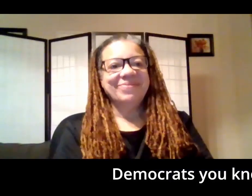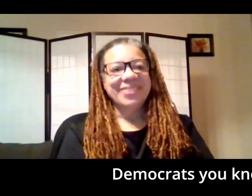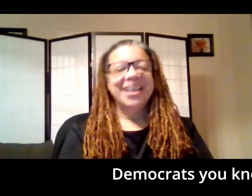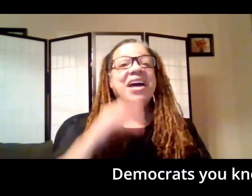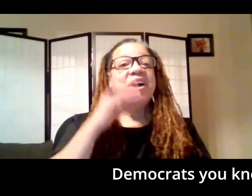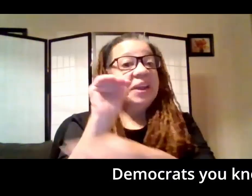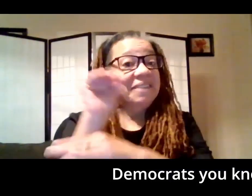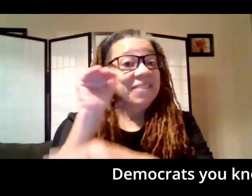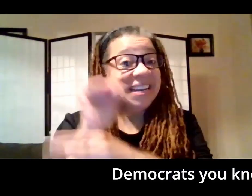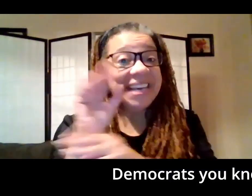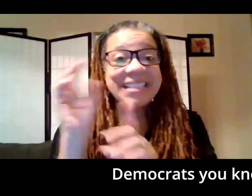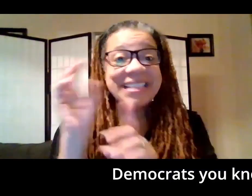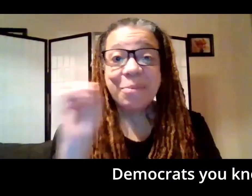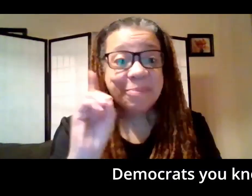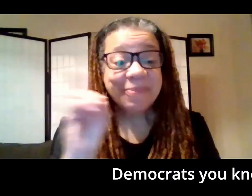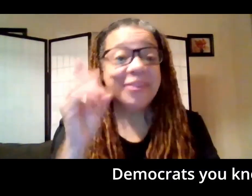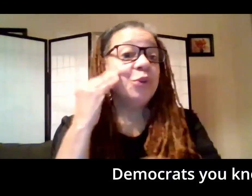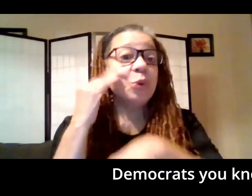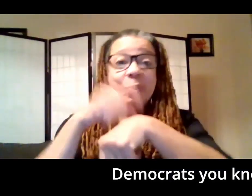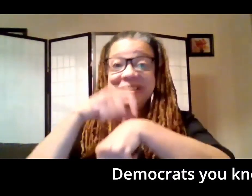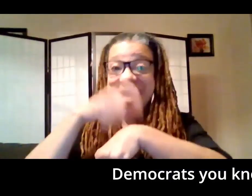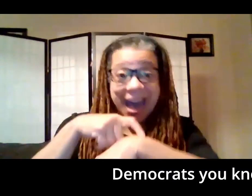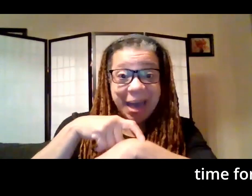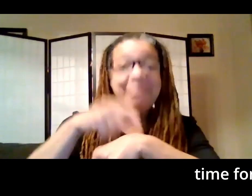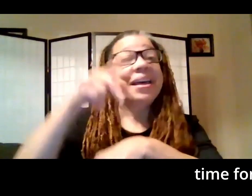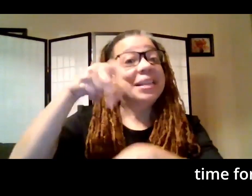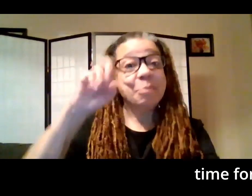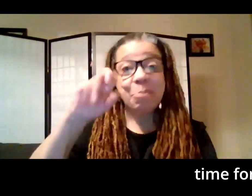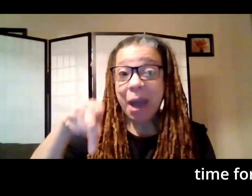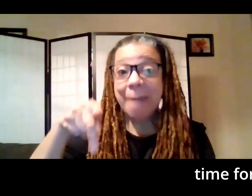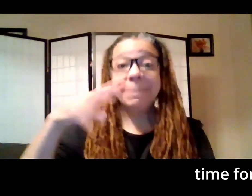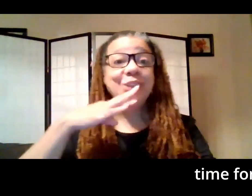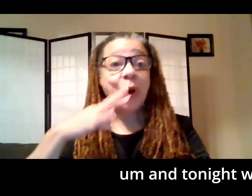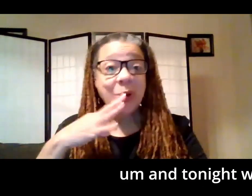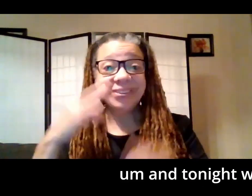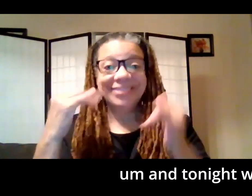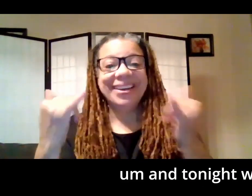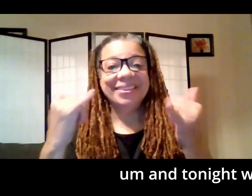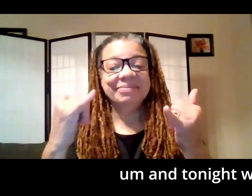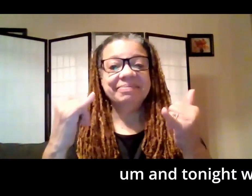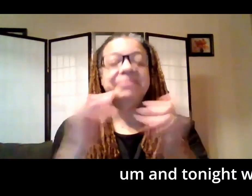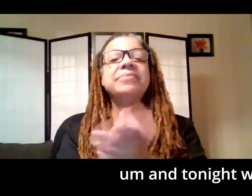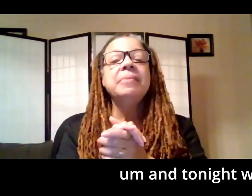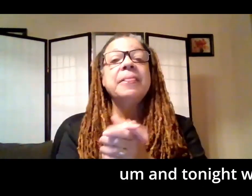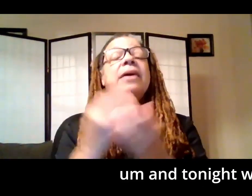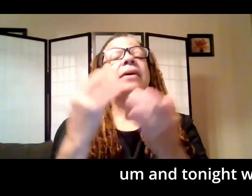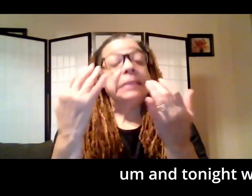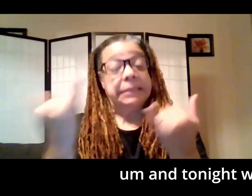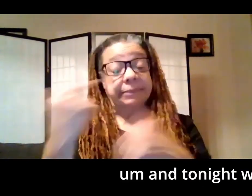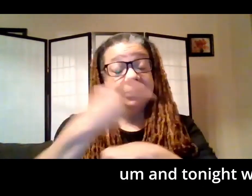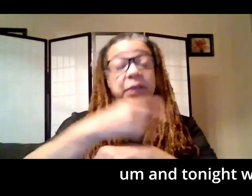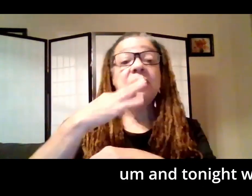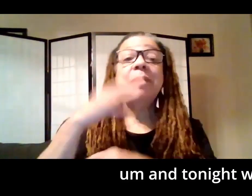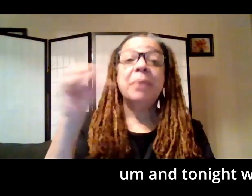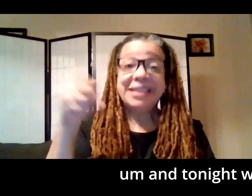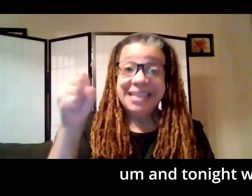Good evening, Democrats. You know what time it is. It's time for Prop Talk. And tonight we'll be talking about yes